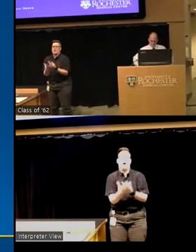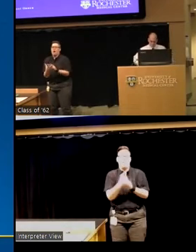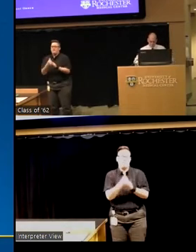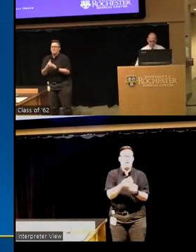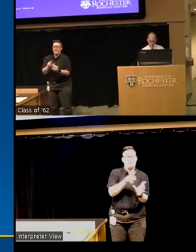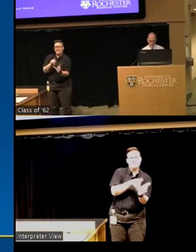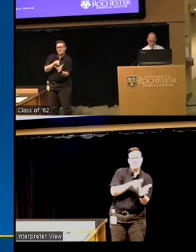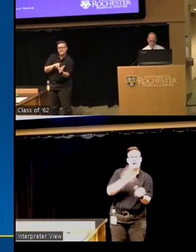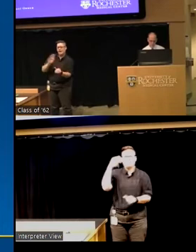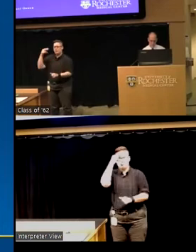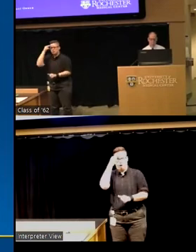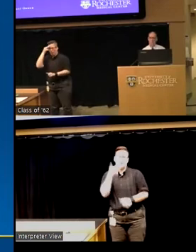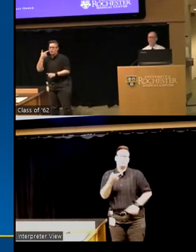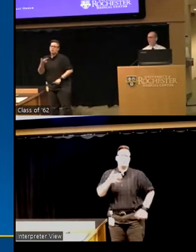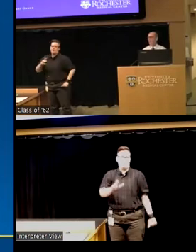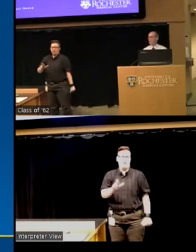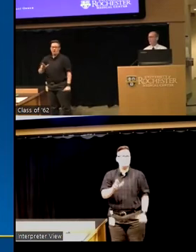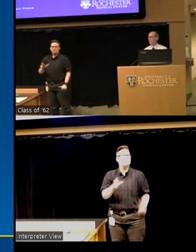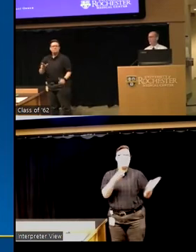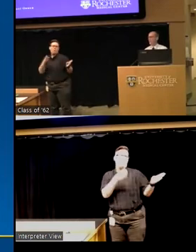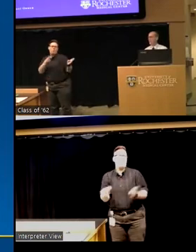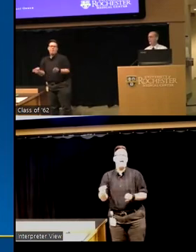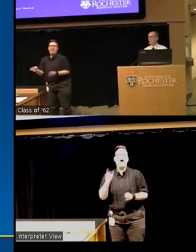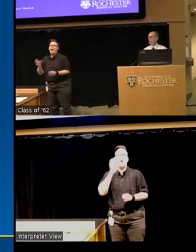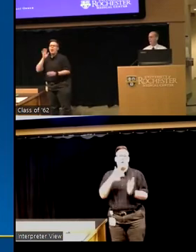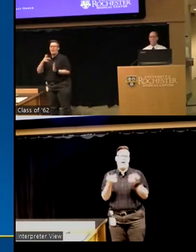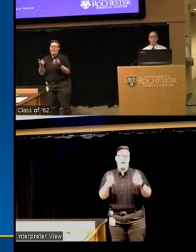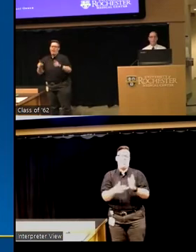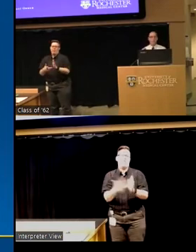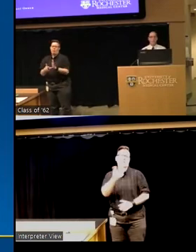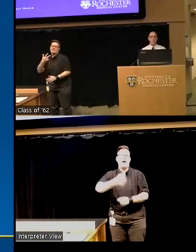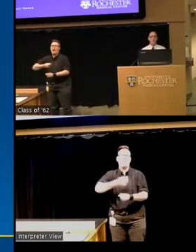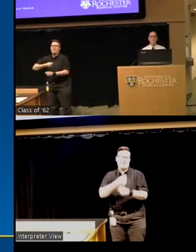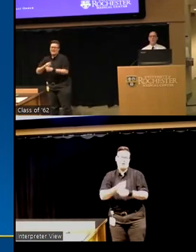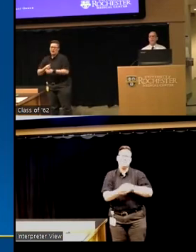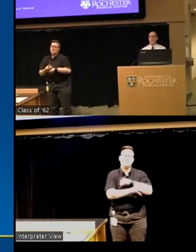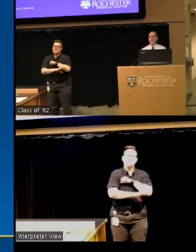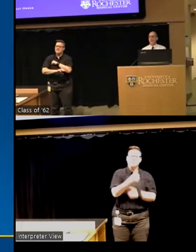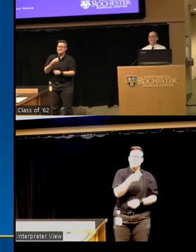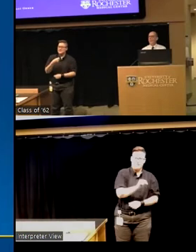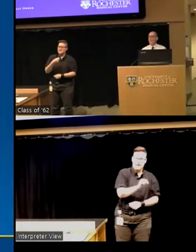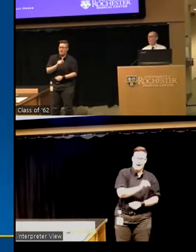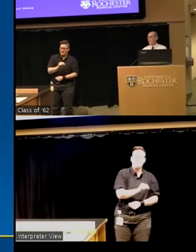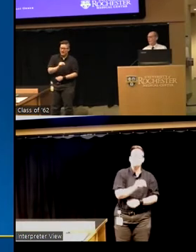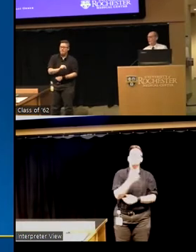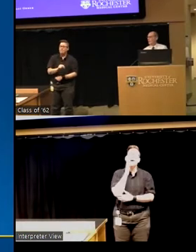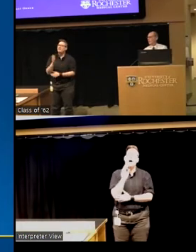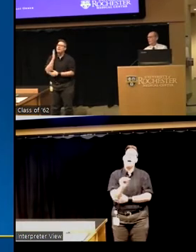psychiatry neurology grand rounds, which we plan to do three times a year in September. The